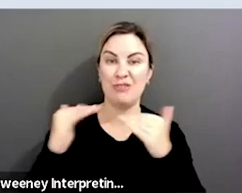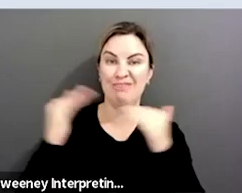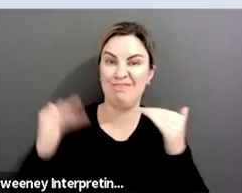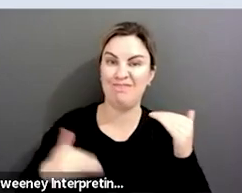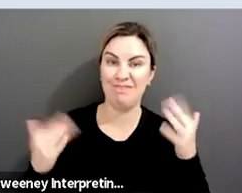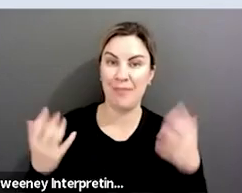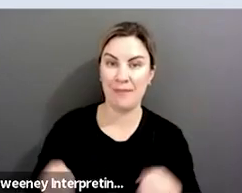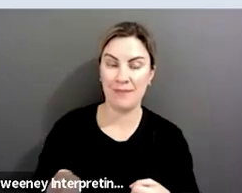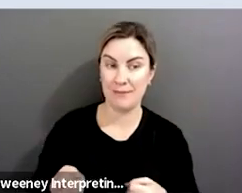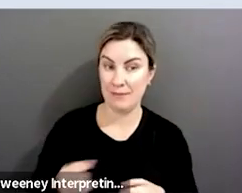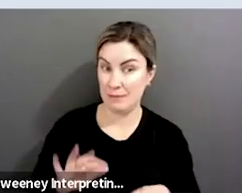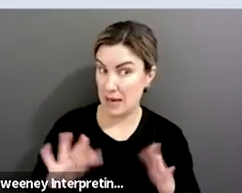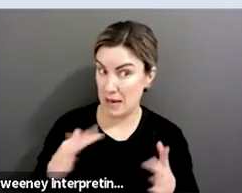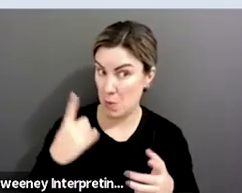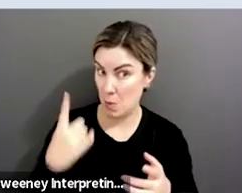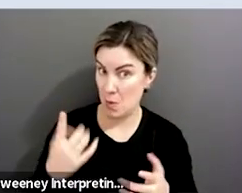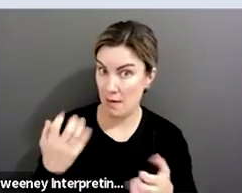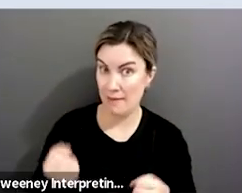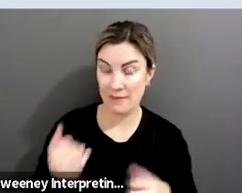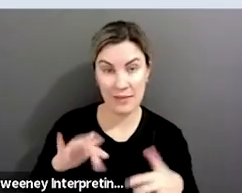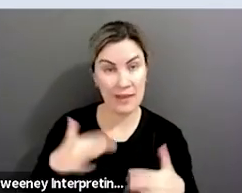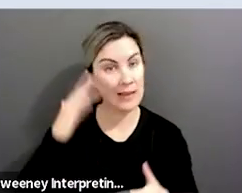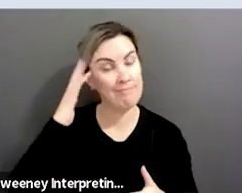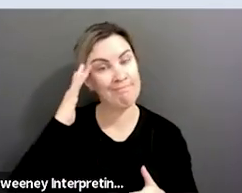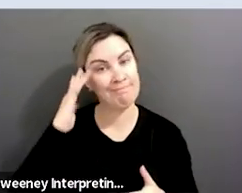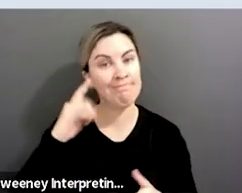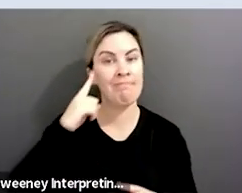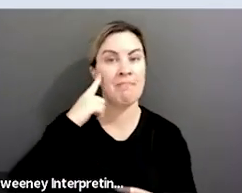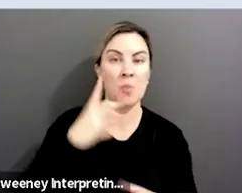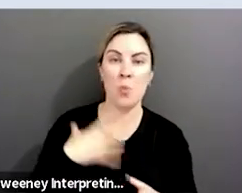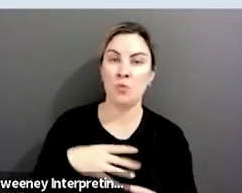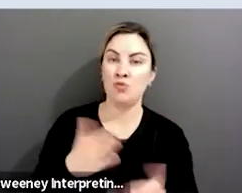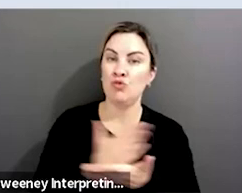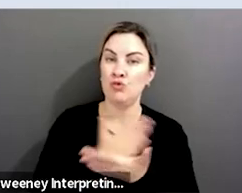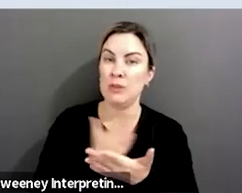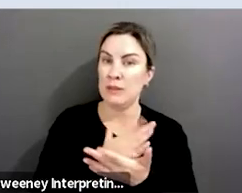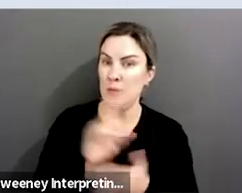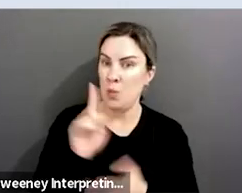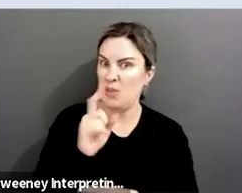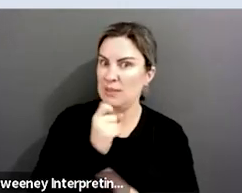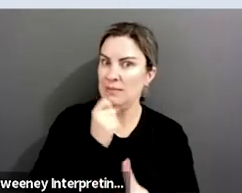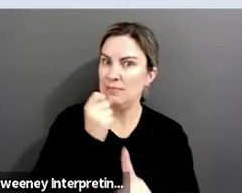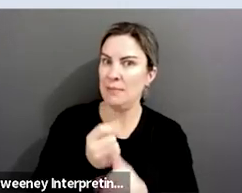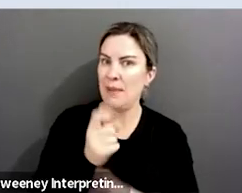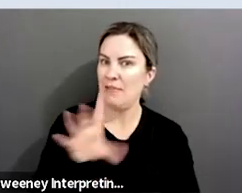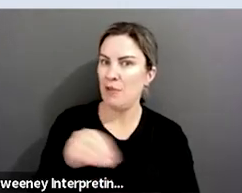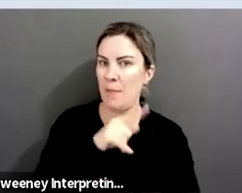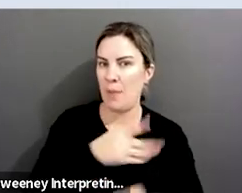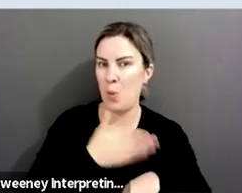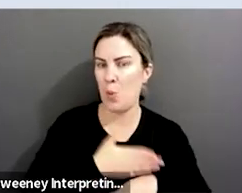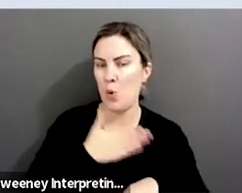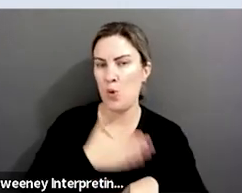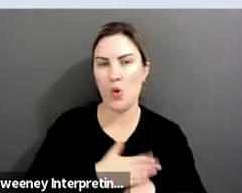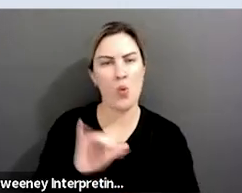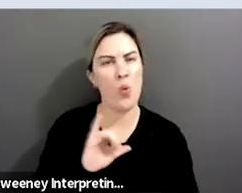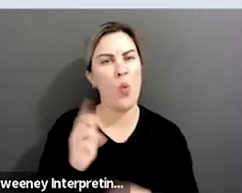has anyone got any thoughts they'd like to share about the consequences of doing that work, or the consequences for other